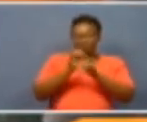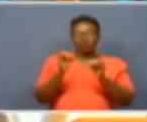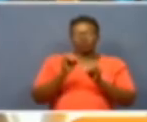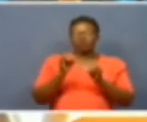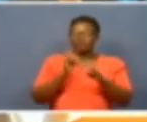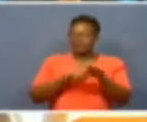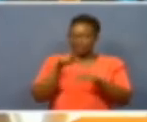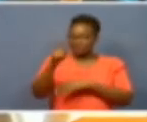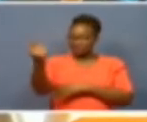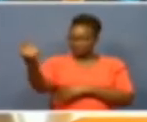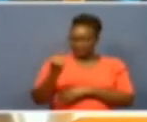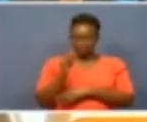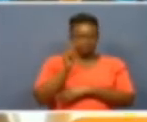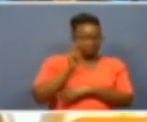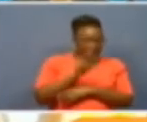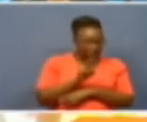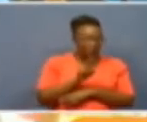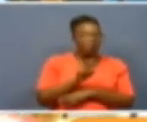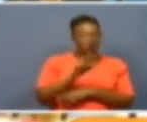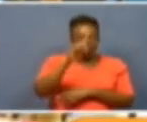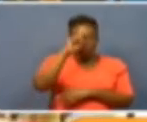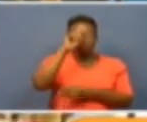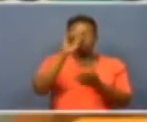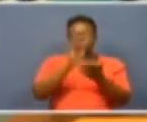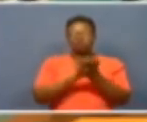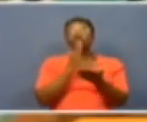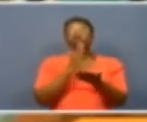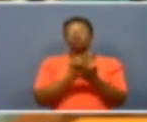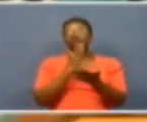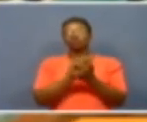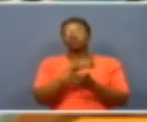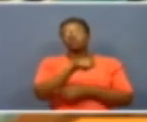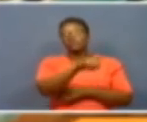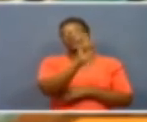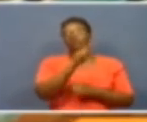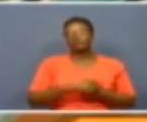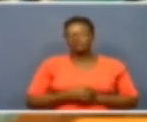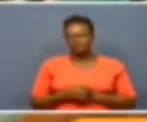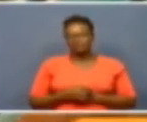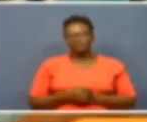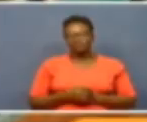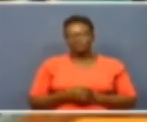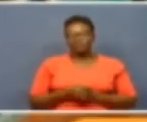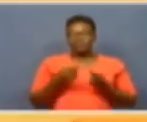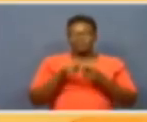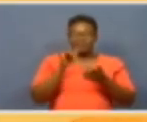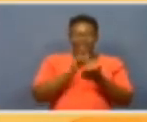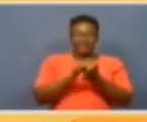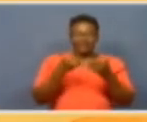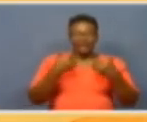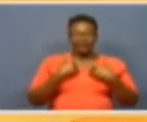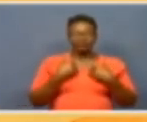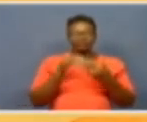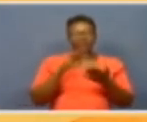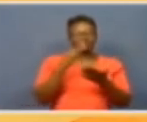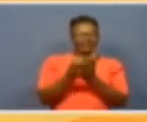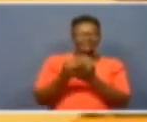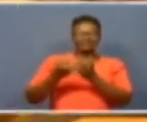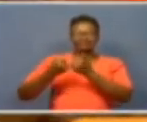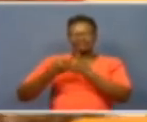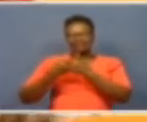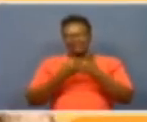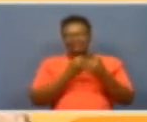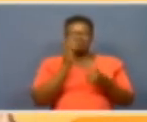hapa umekuta akifanya. Utakubali ni yeye anafanya. But her artistry and personal life has had its share of financial struggle. Her mother,